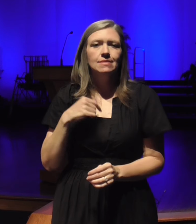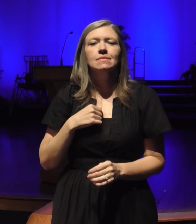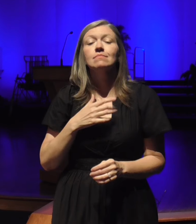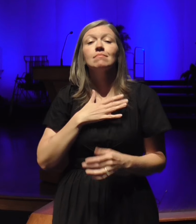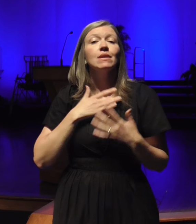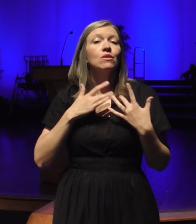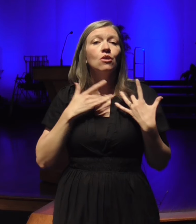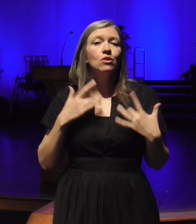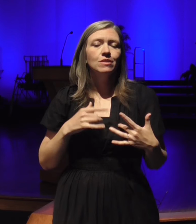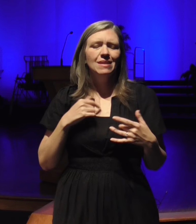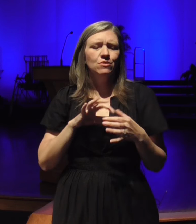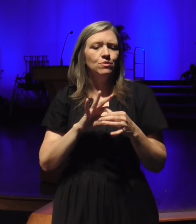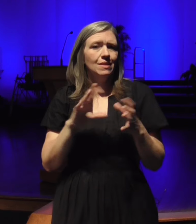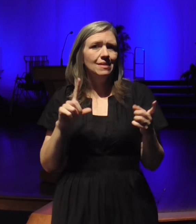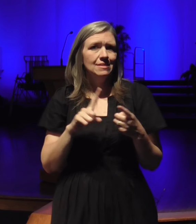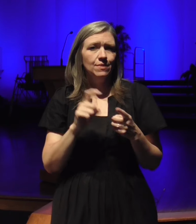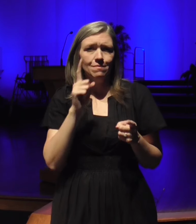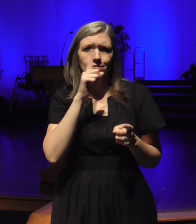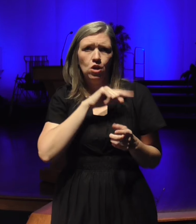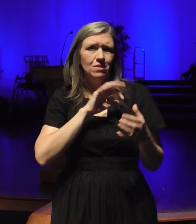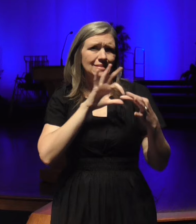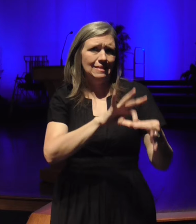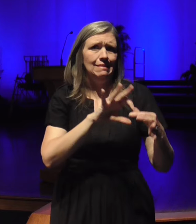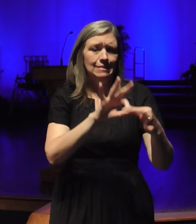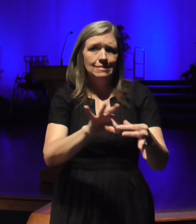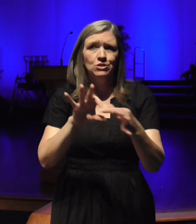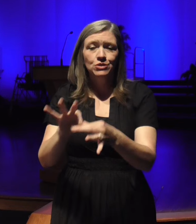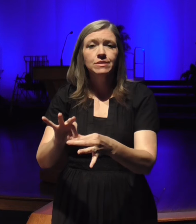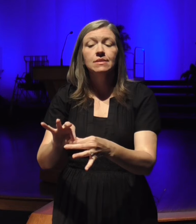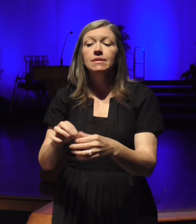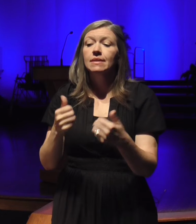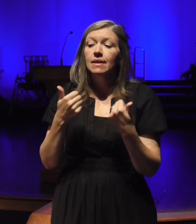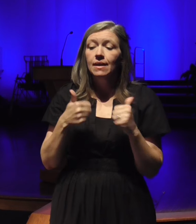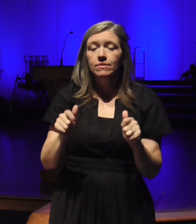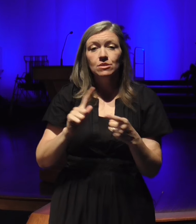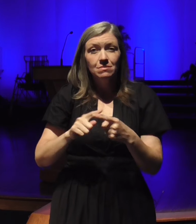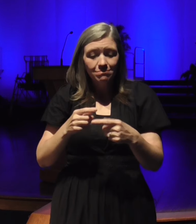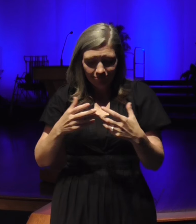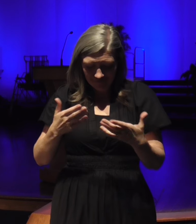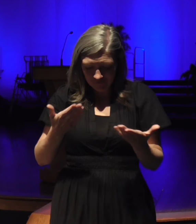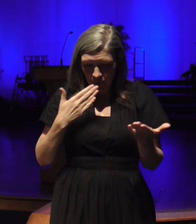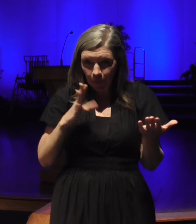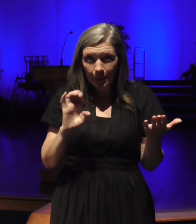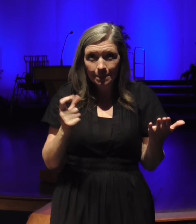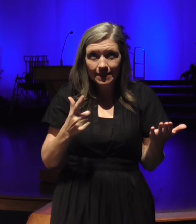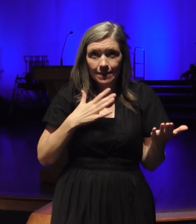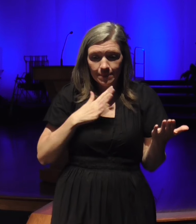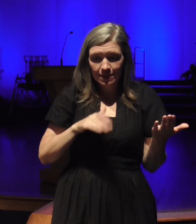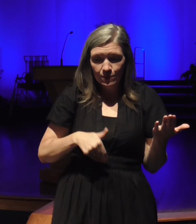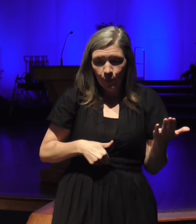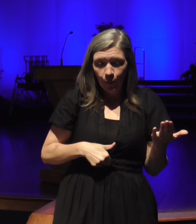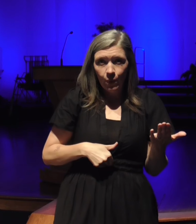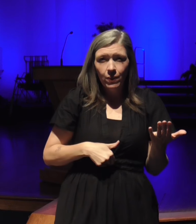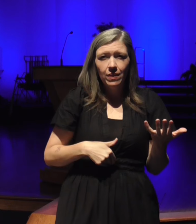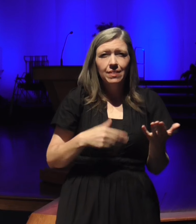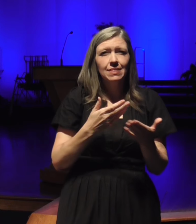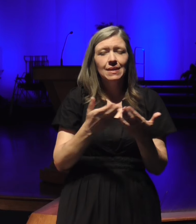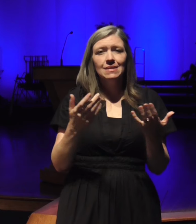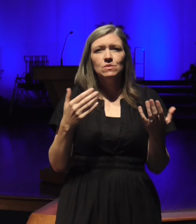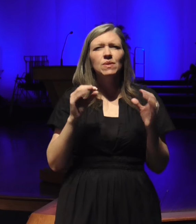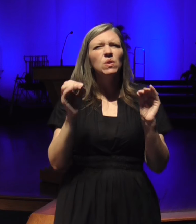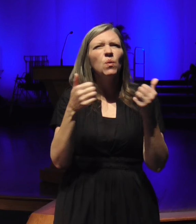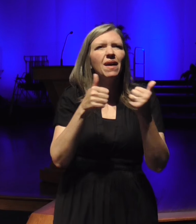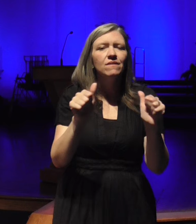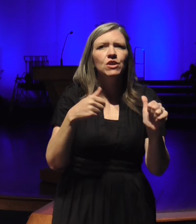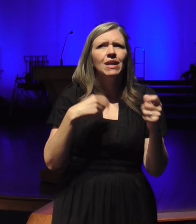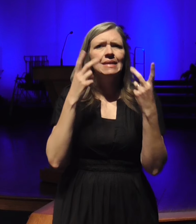I align my mind with abundant spirit. I release my heart from false attachment. With